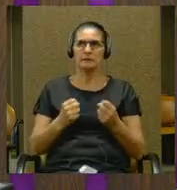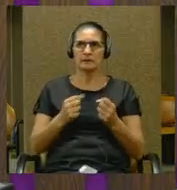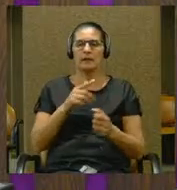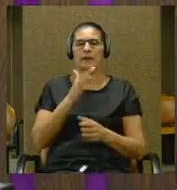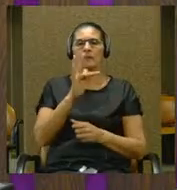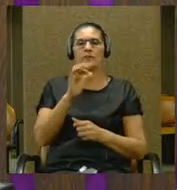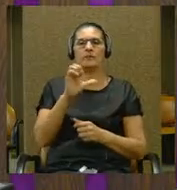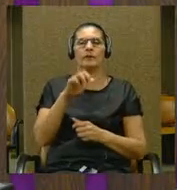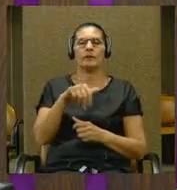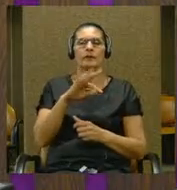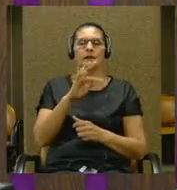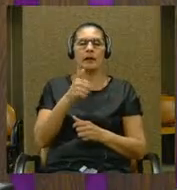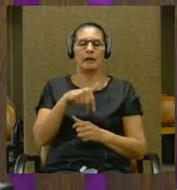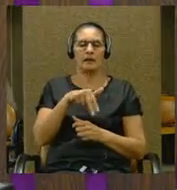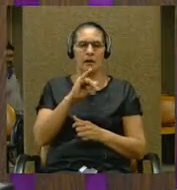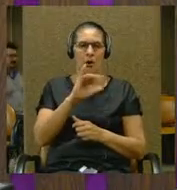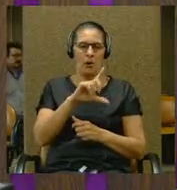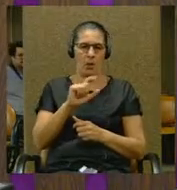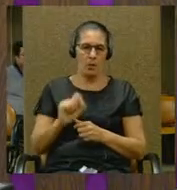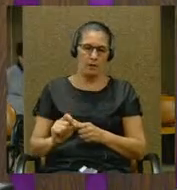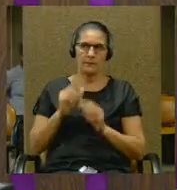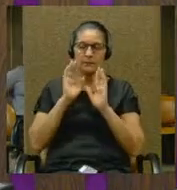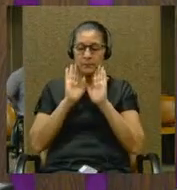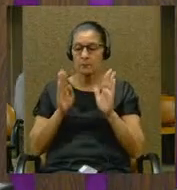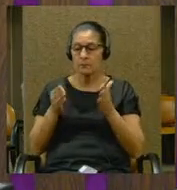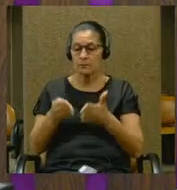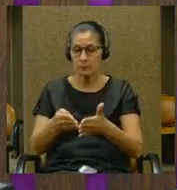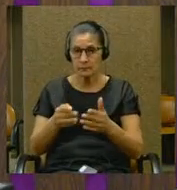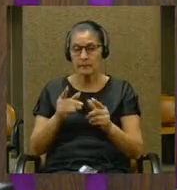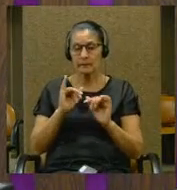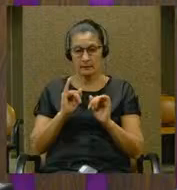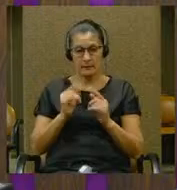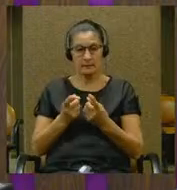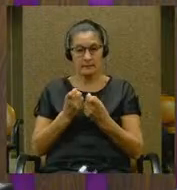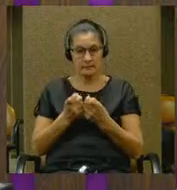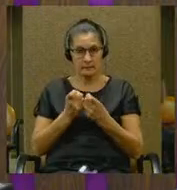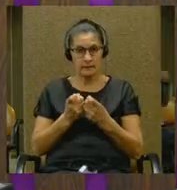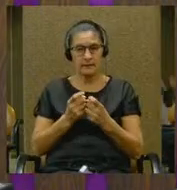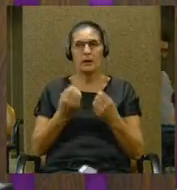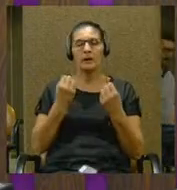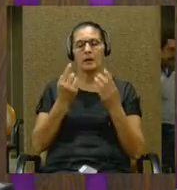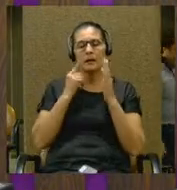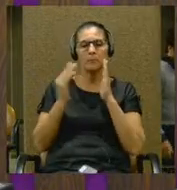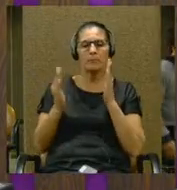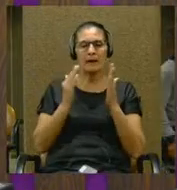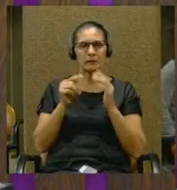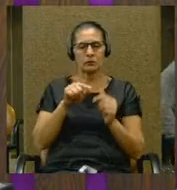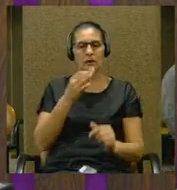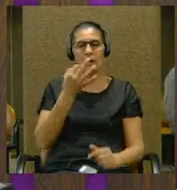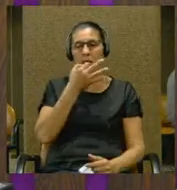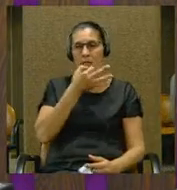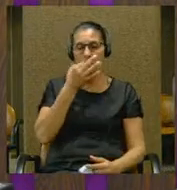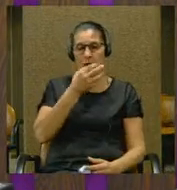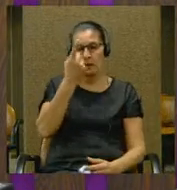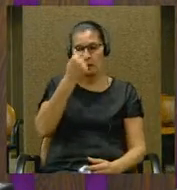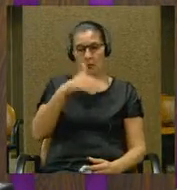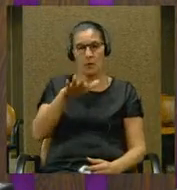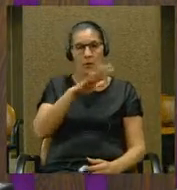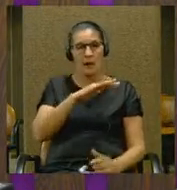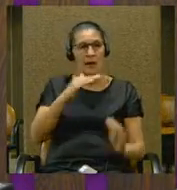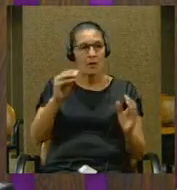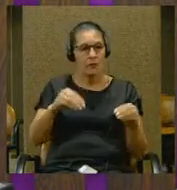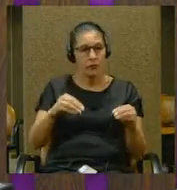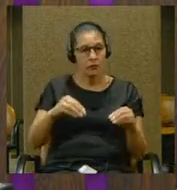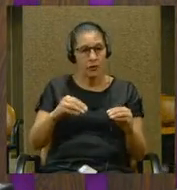you seen in the consumers of fentanyl? What impact can we see this